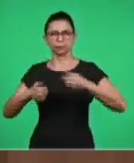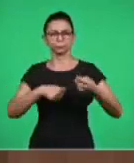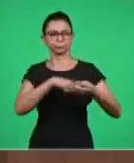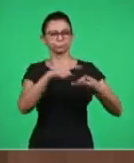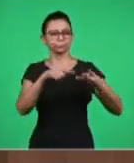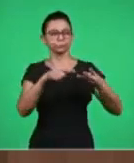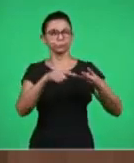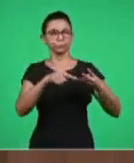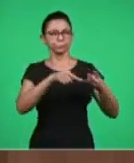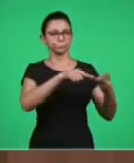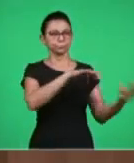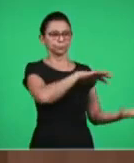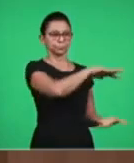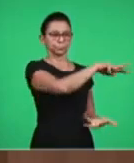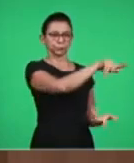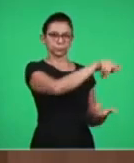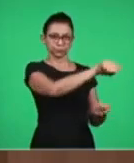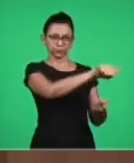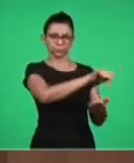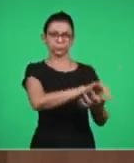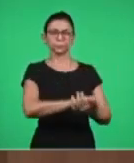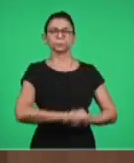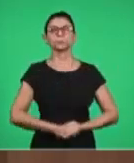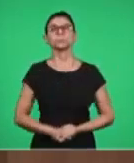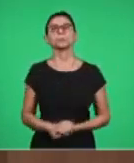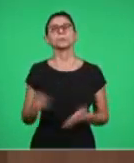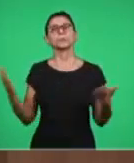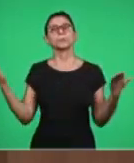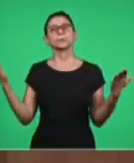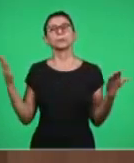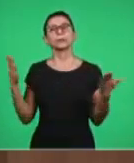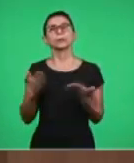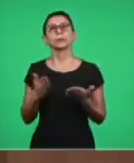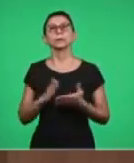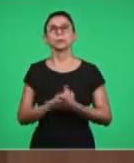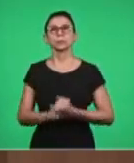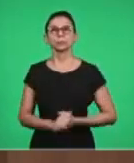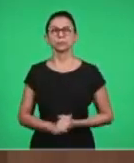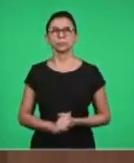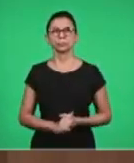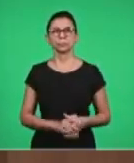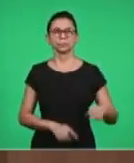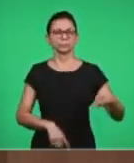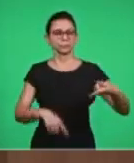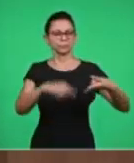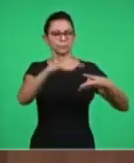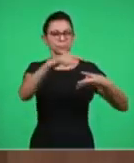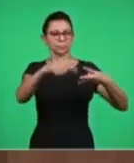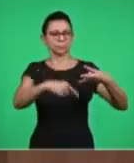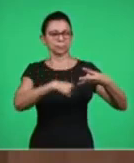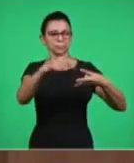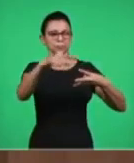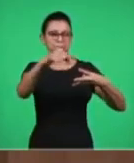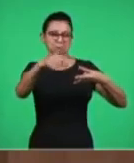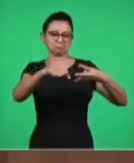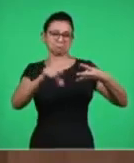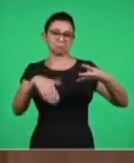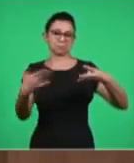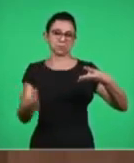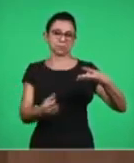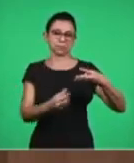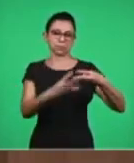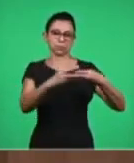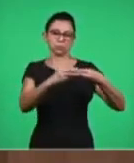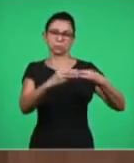the world. Today, we're going to speak about one of those three aspects. We cannot speak